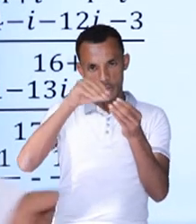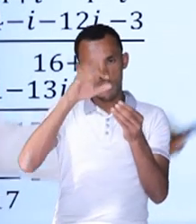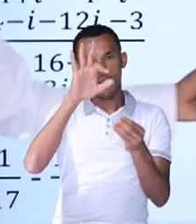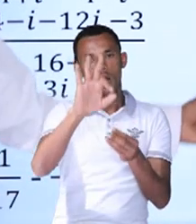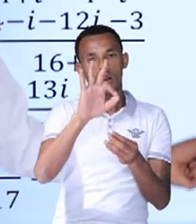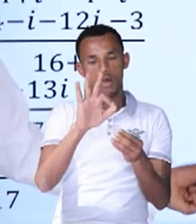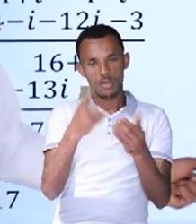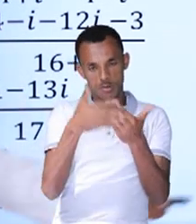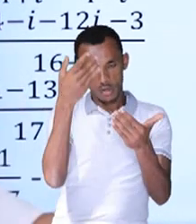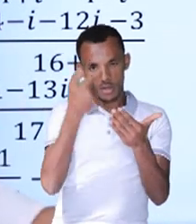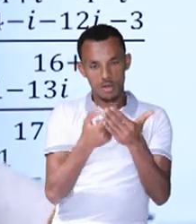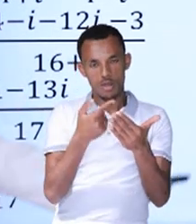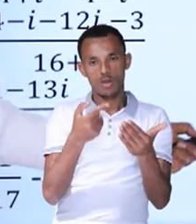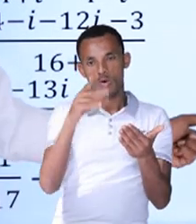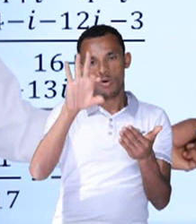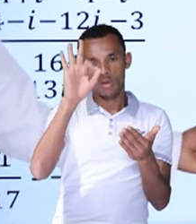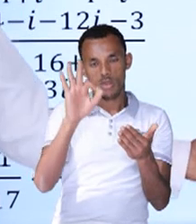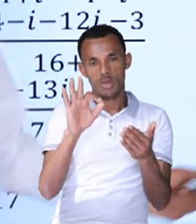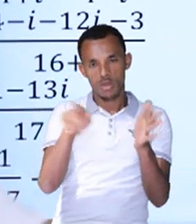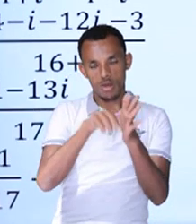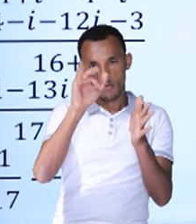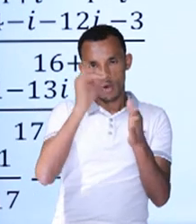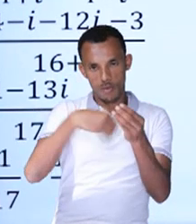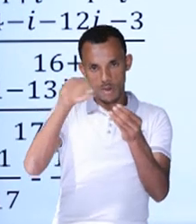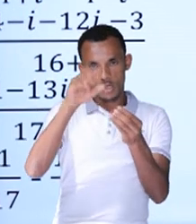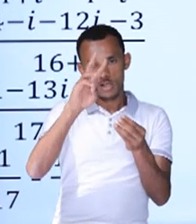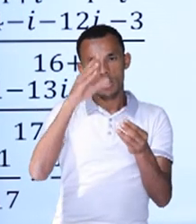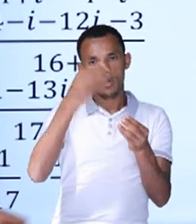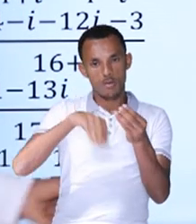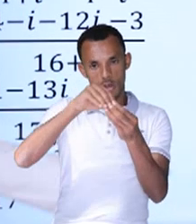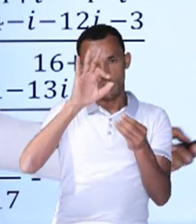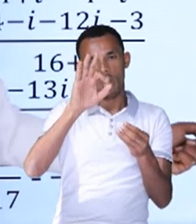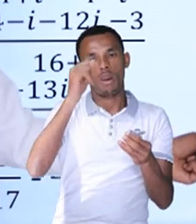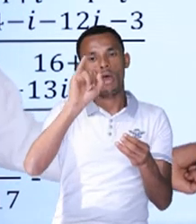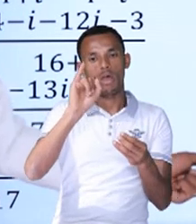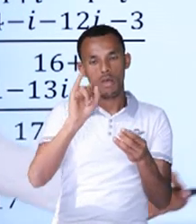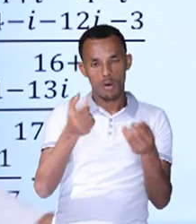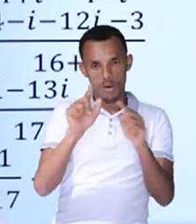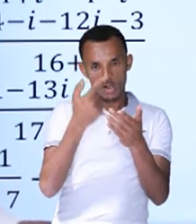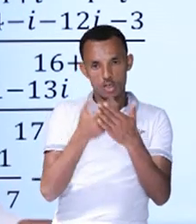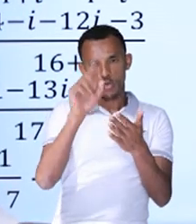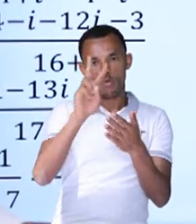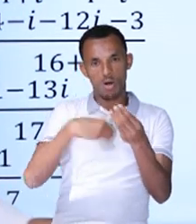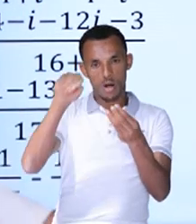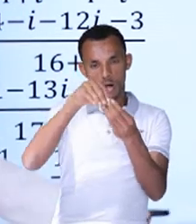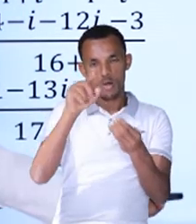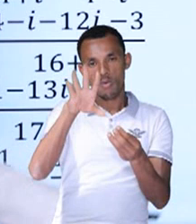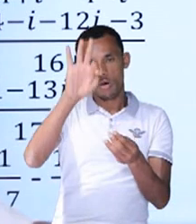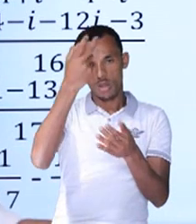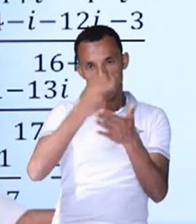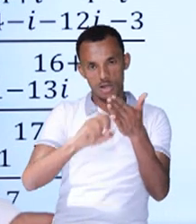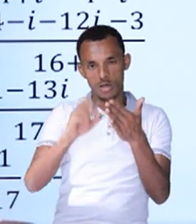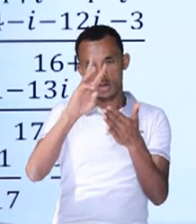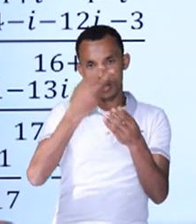comes. Simplify it, you will go negative I plus 6 plus 9i. When these two are added up, you will get